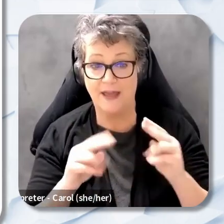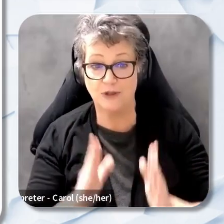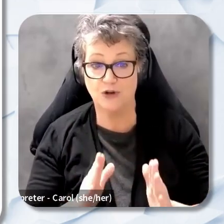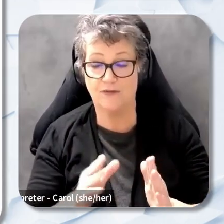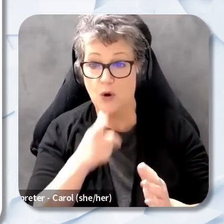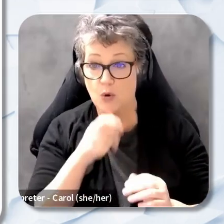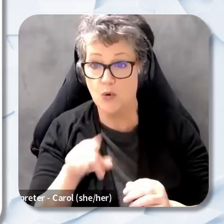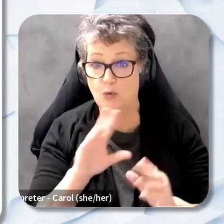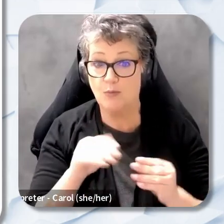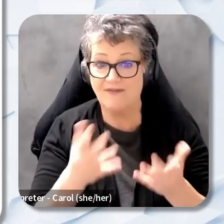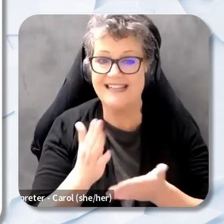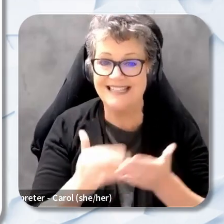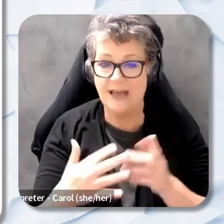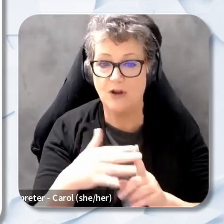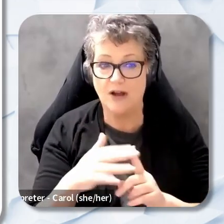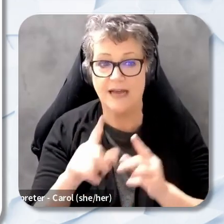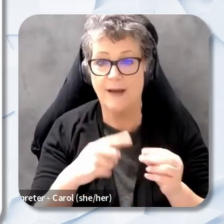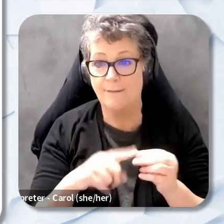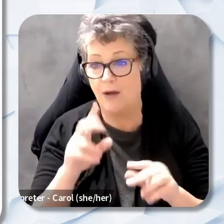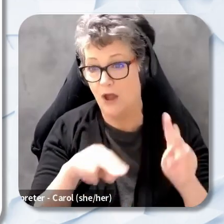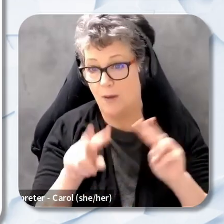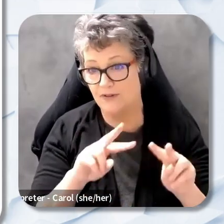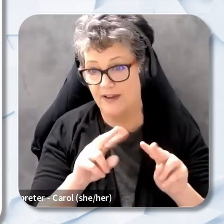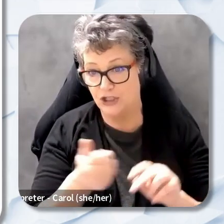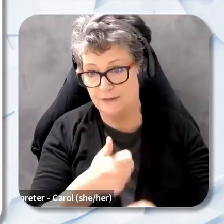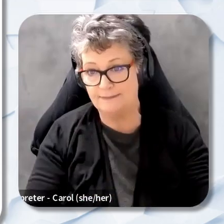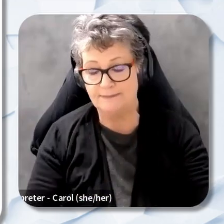that provides some context about the observation.